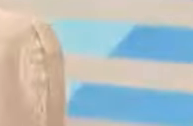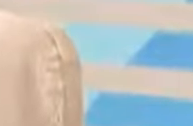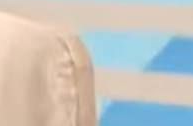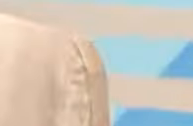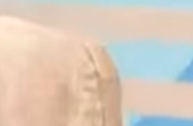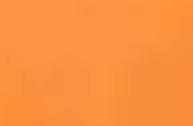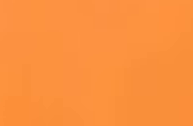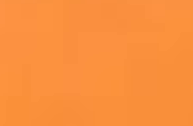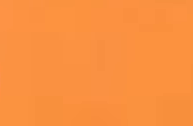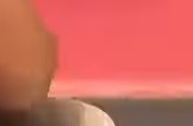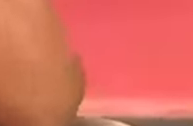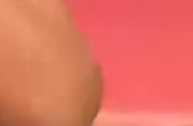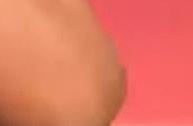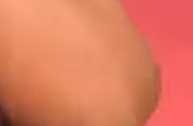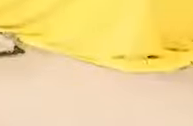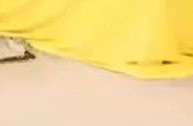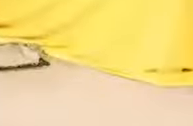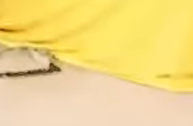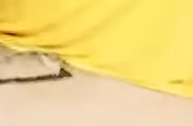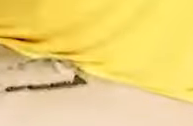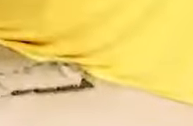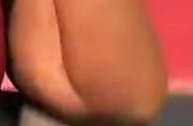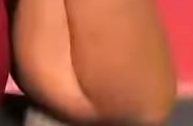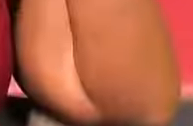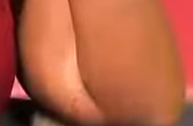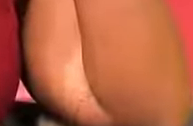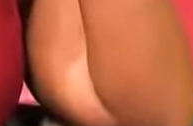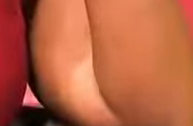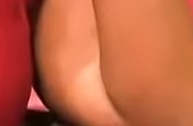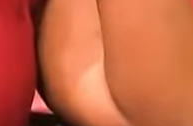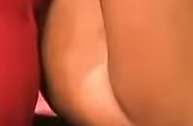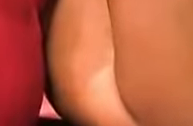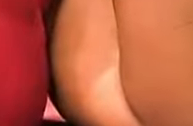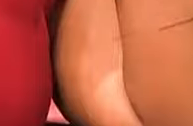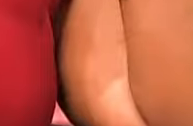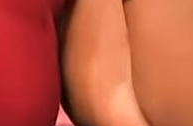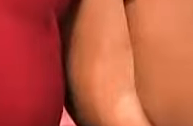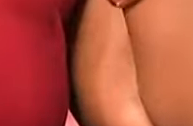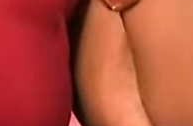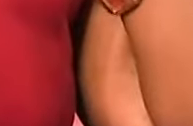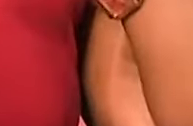to fix your Thursday with some entertainment.